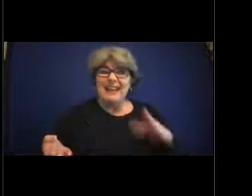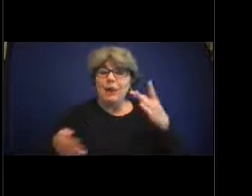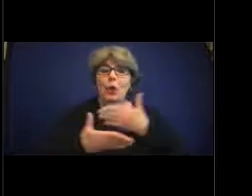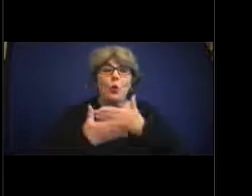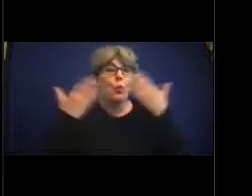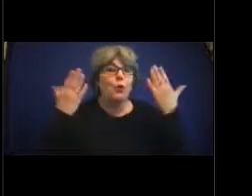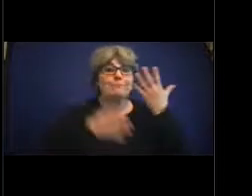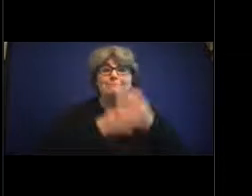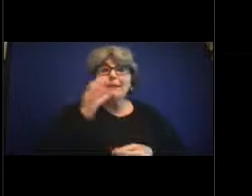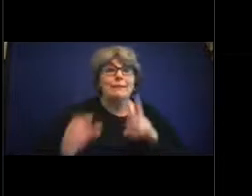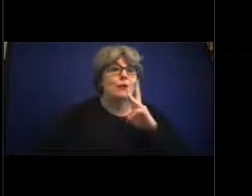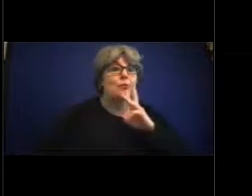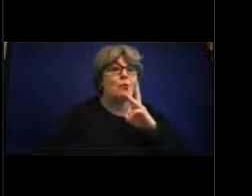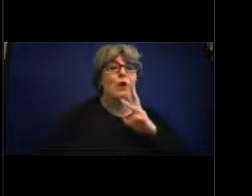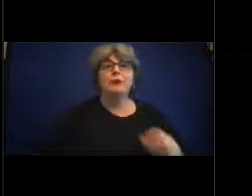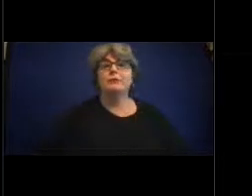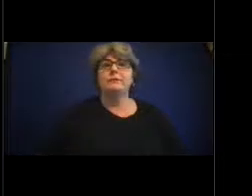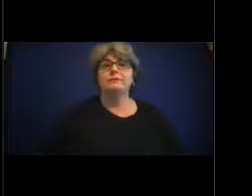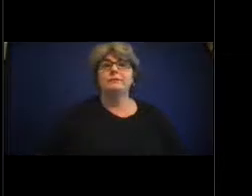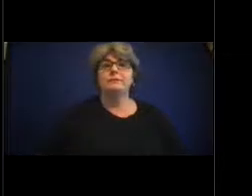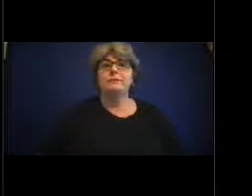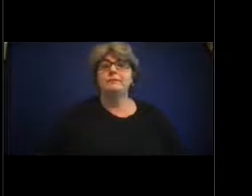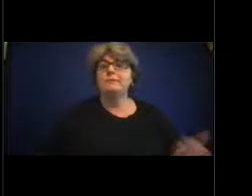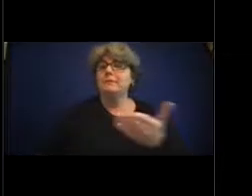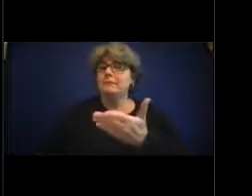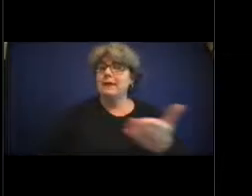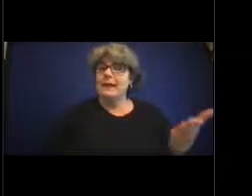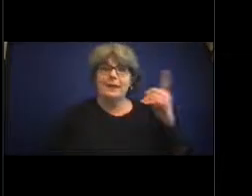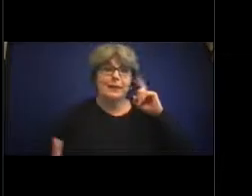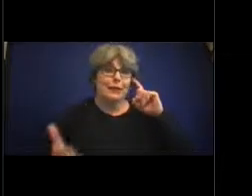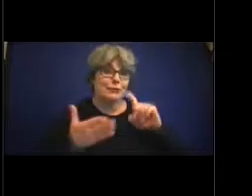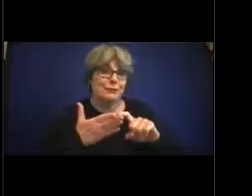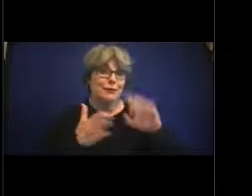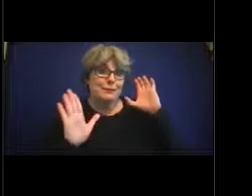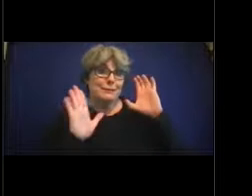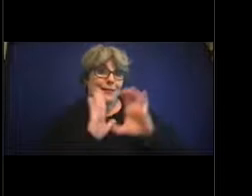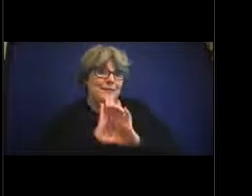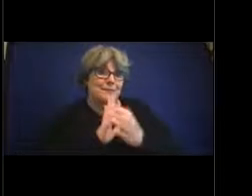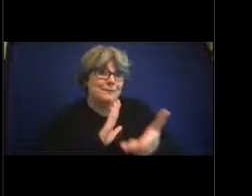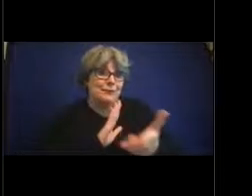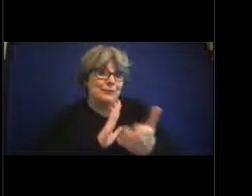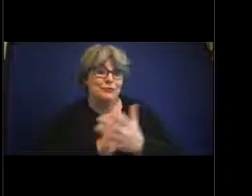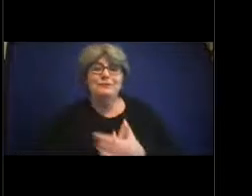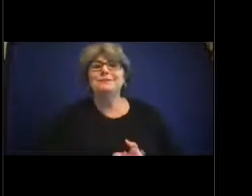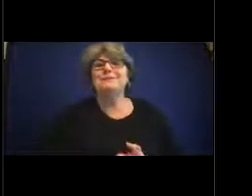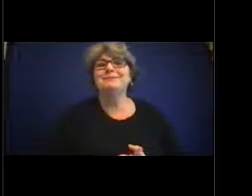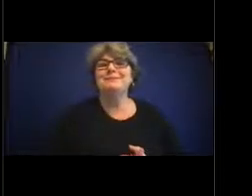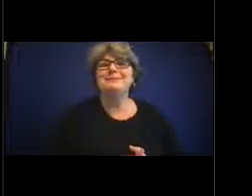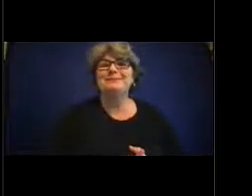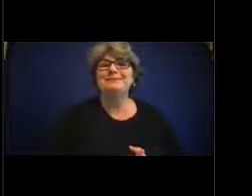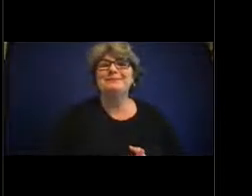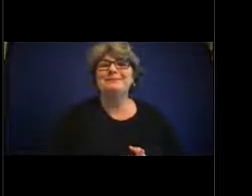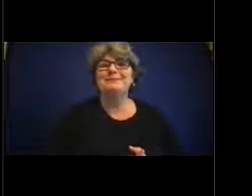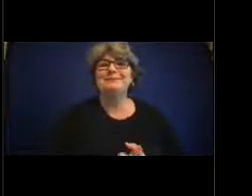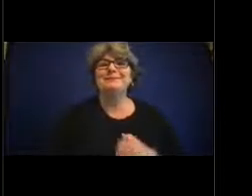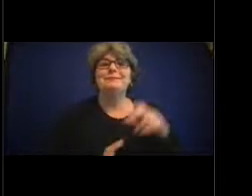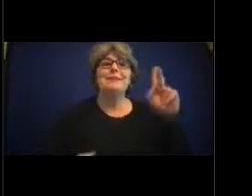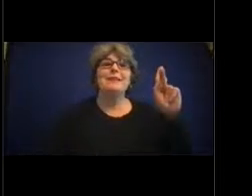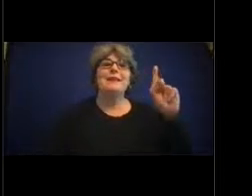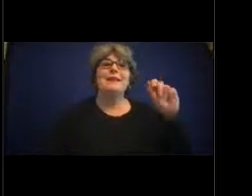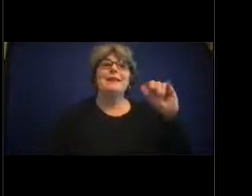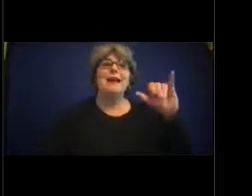missing. Are there any other things that you all notice about this particular photo? Yeah, let's check with the audience.